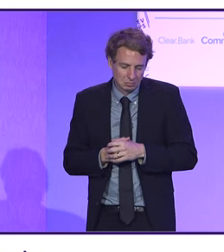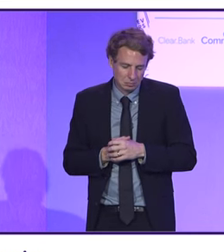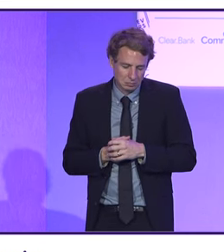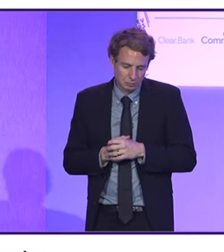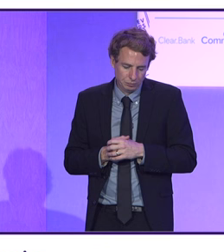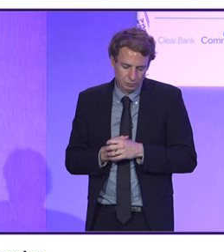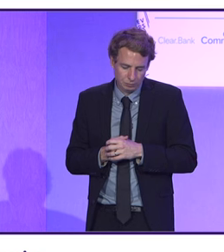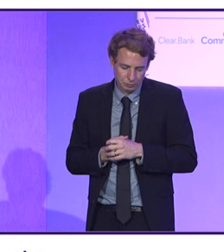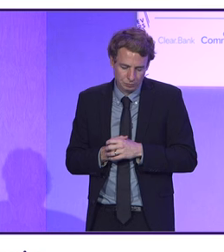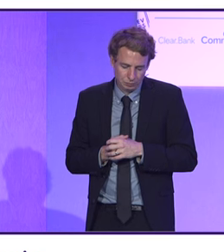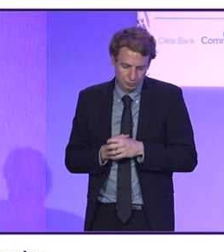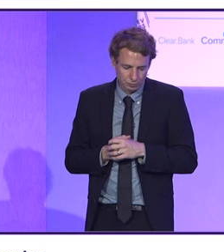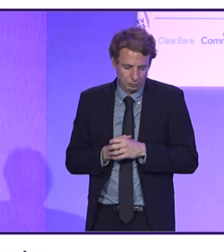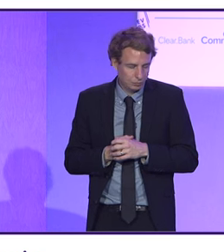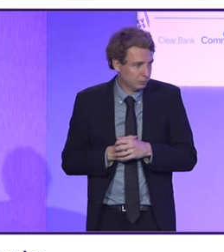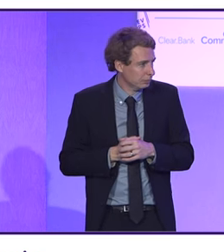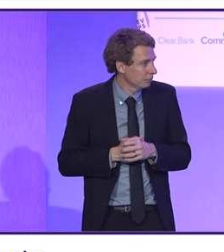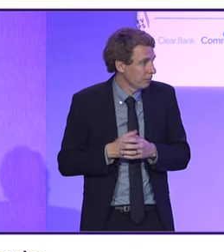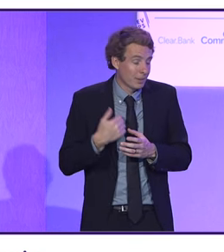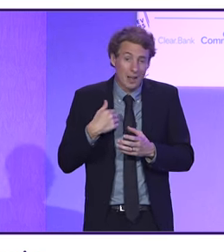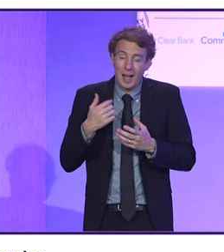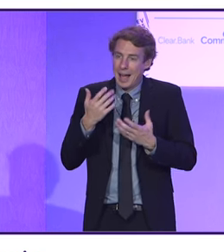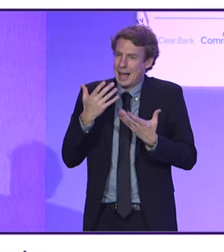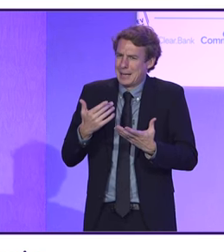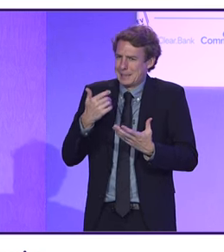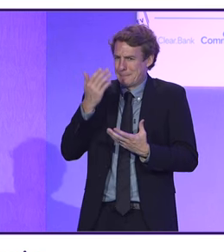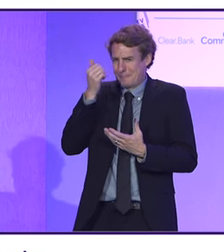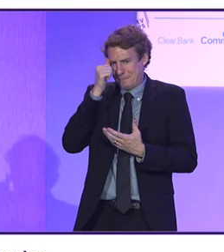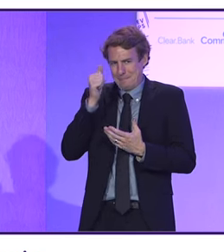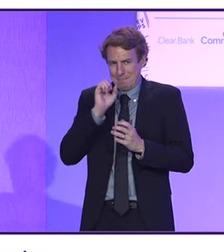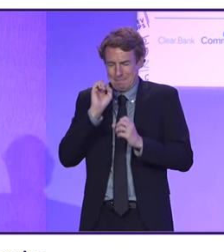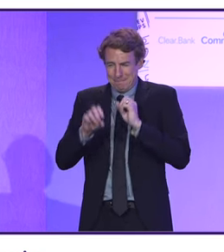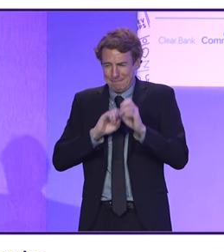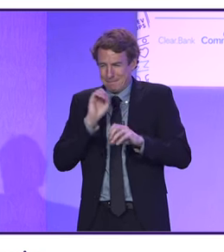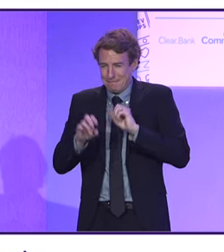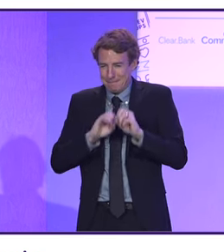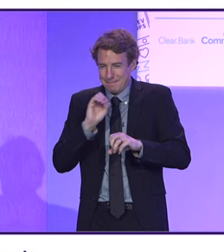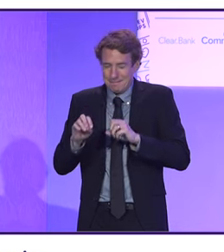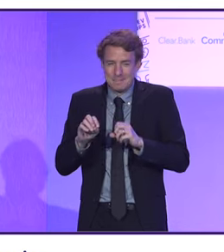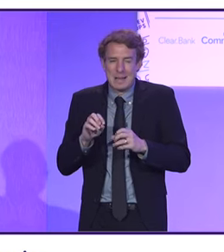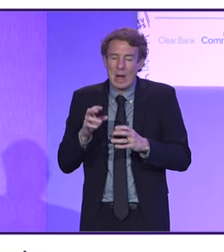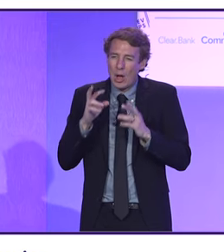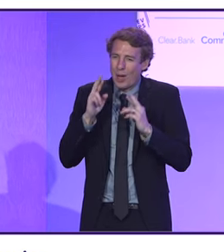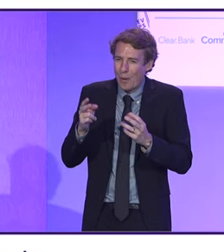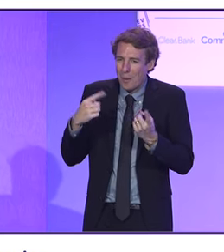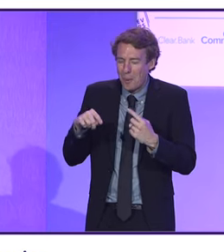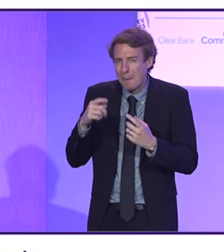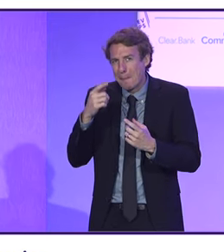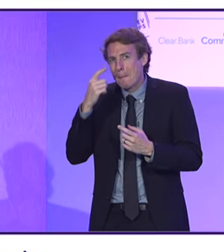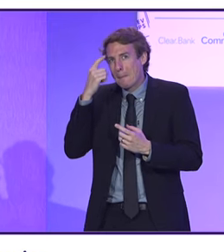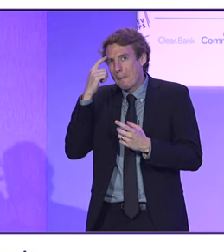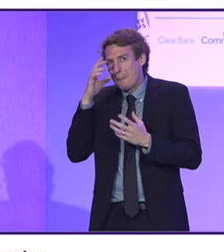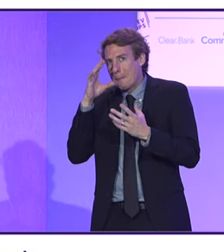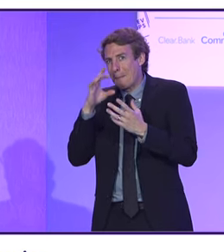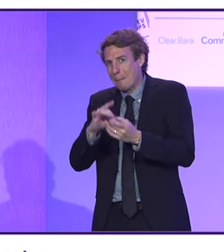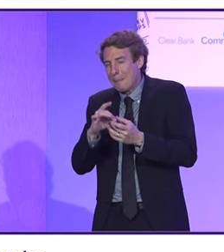I'm saying a lot of things right now, and I'm hoping that you agree with me, and this is starting to make some sense. But I can also understand you might still have your